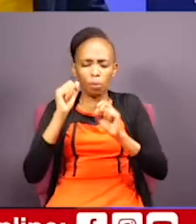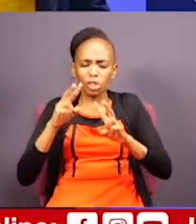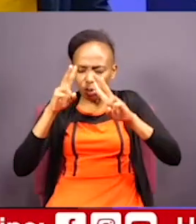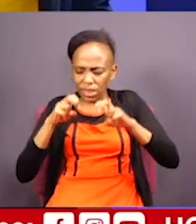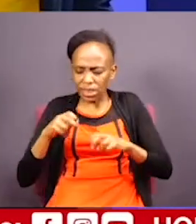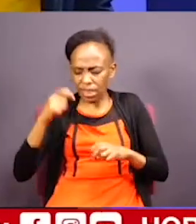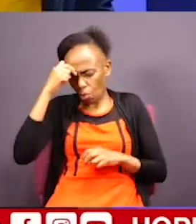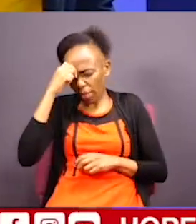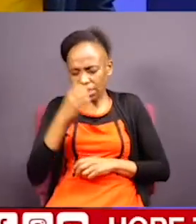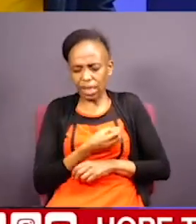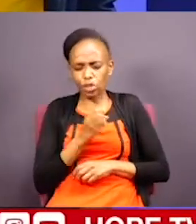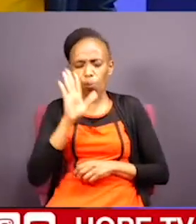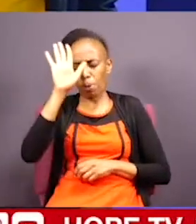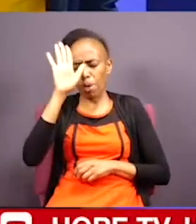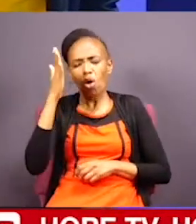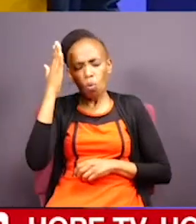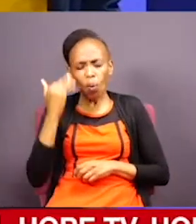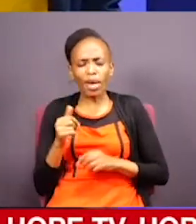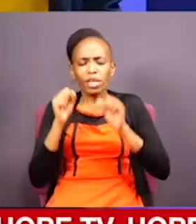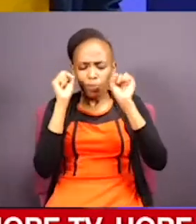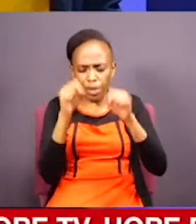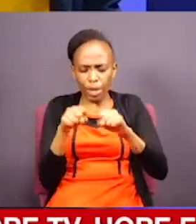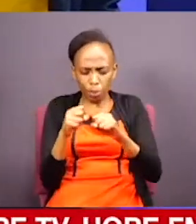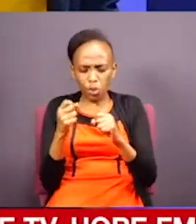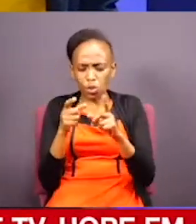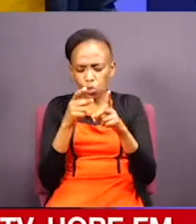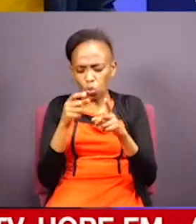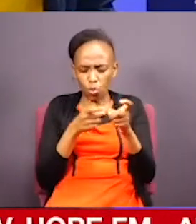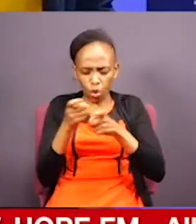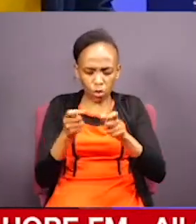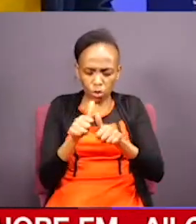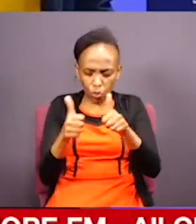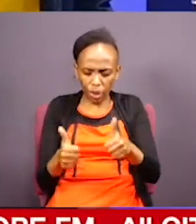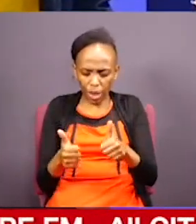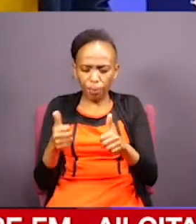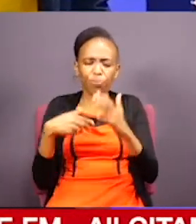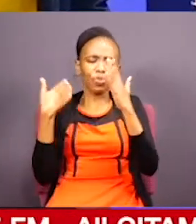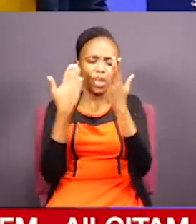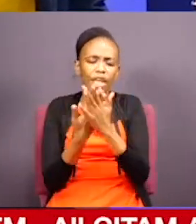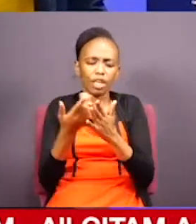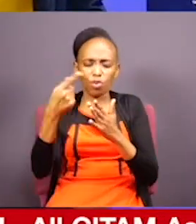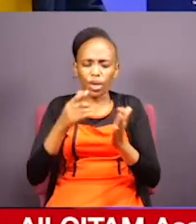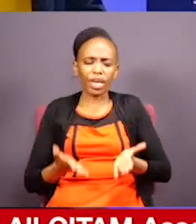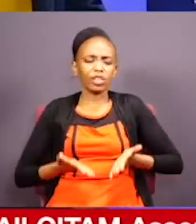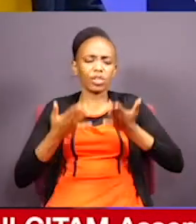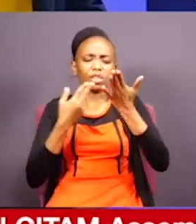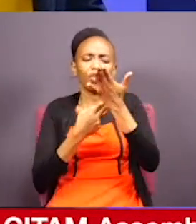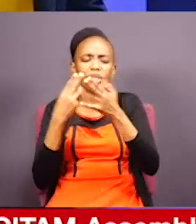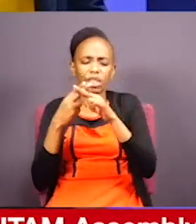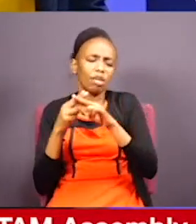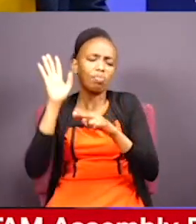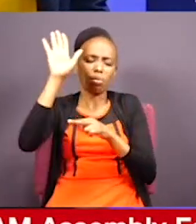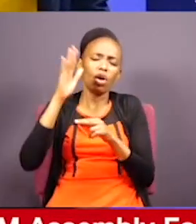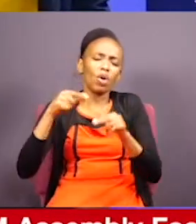counsel, Jehovah Master, for them to be able to govern appropriately, Jehovah. We are thanking you. We are exalting your holy name. We pray for